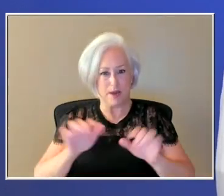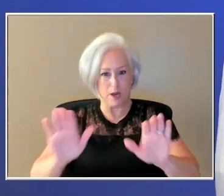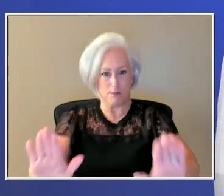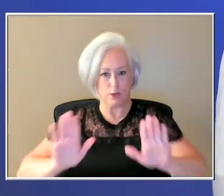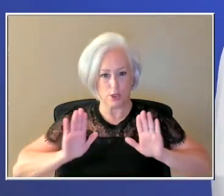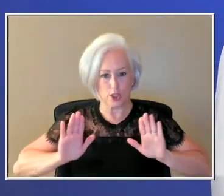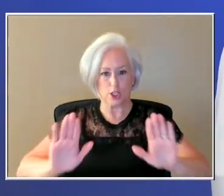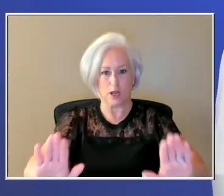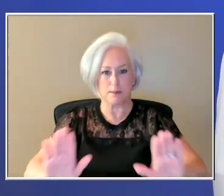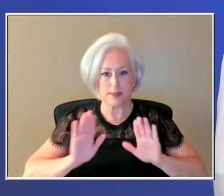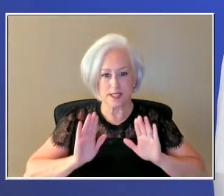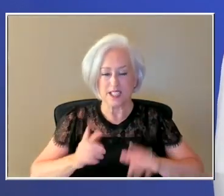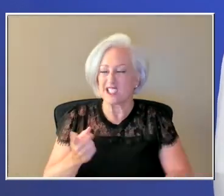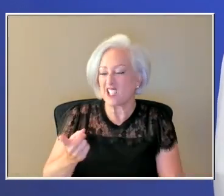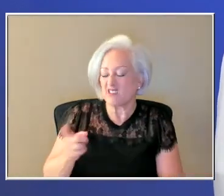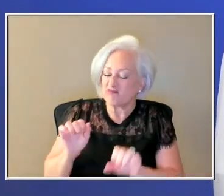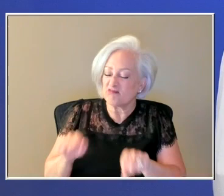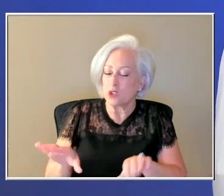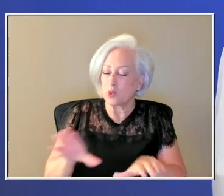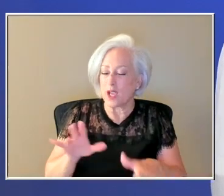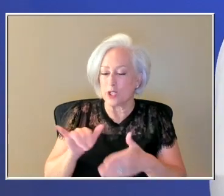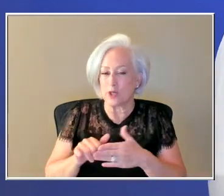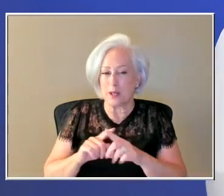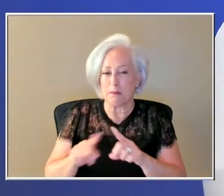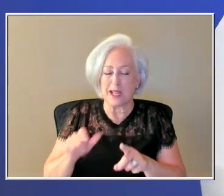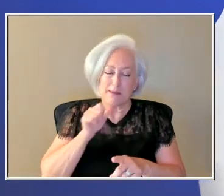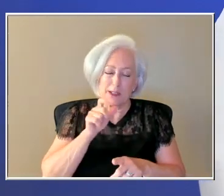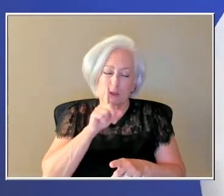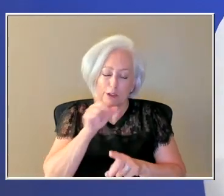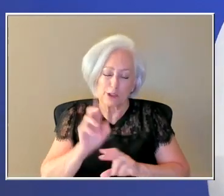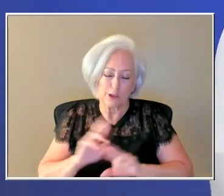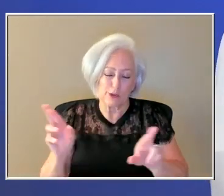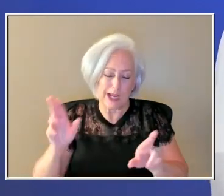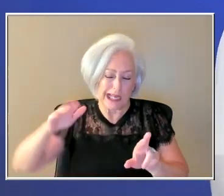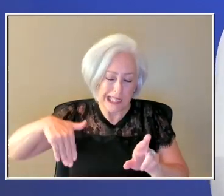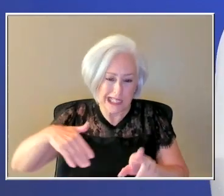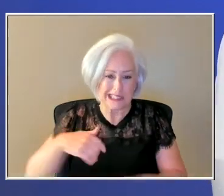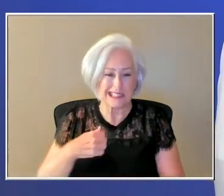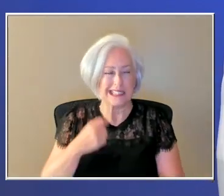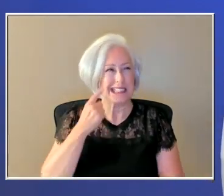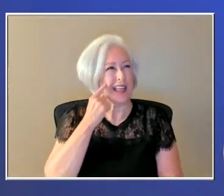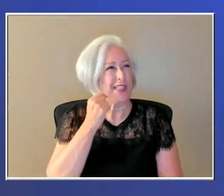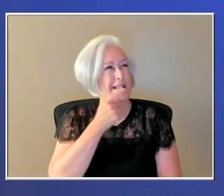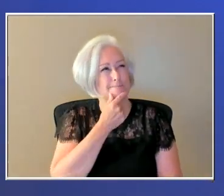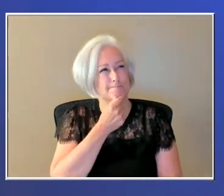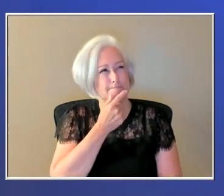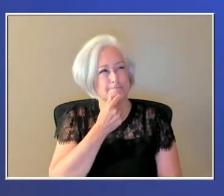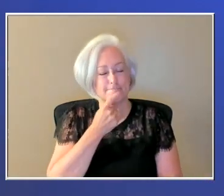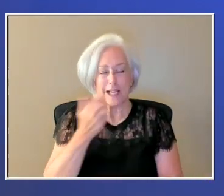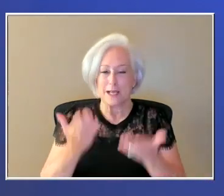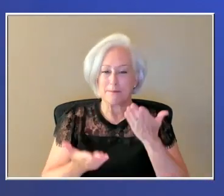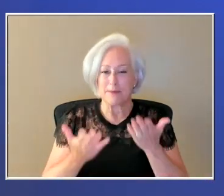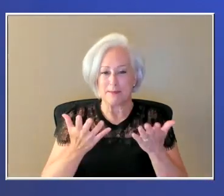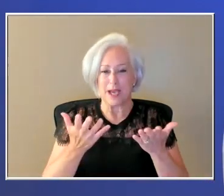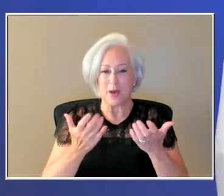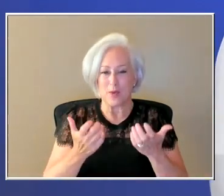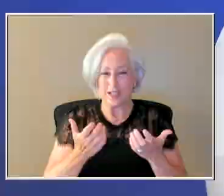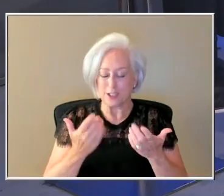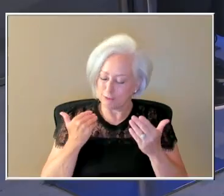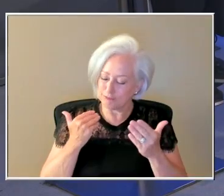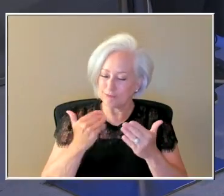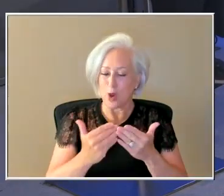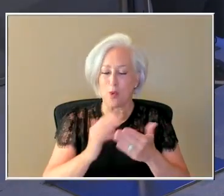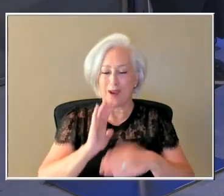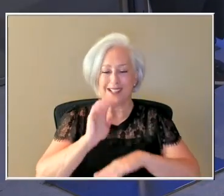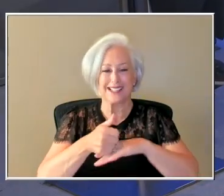you can do those, but I'm not sure you're there yet. I'm like, ooh, well, I'm up to sets of 20. Is that okay? So he had already